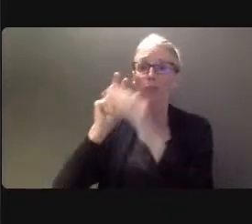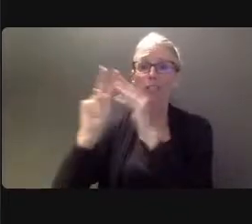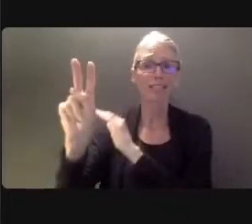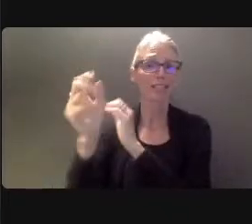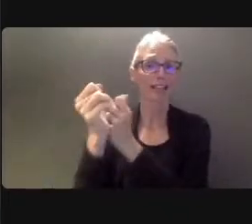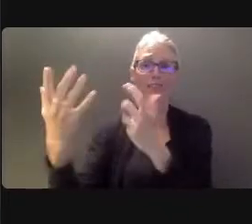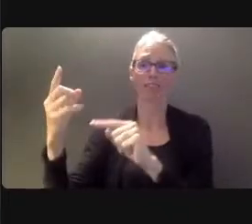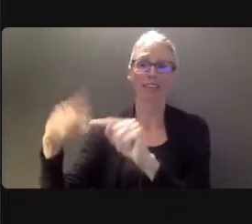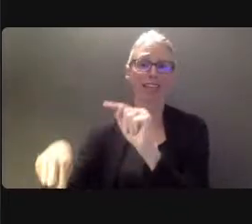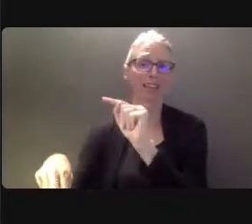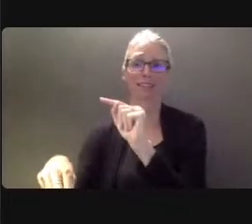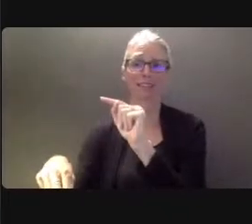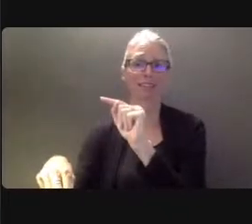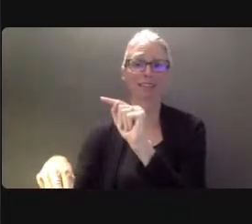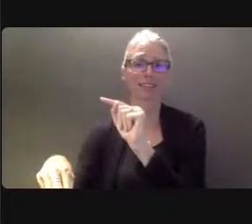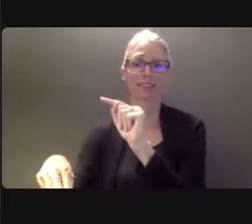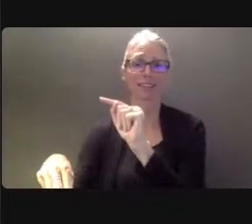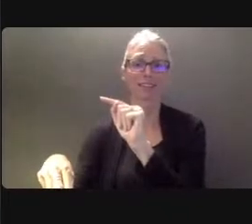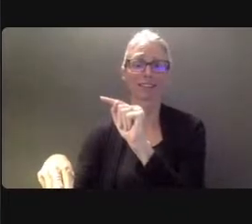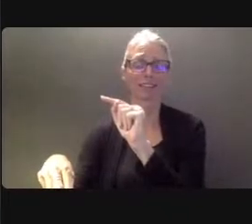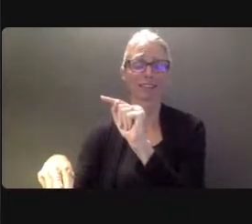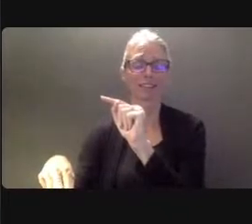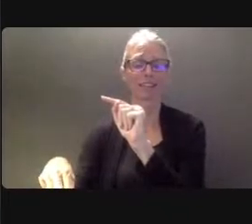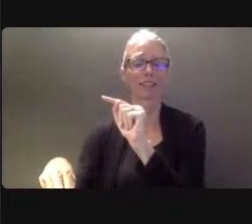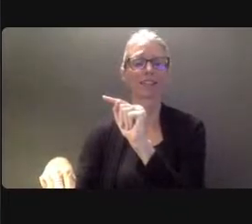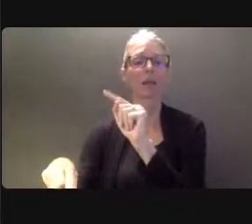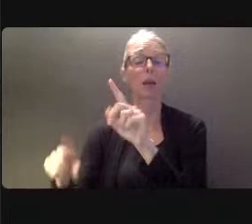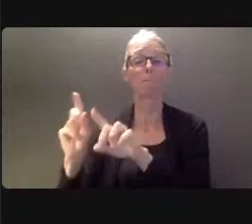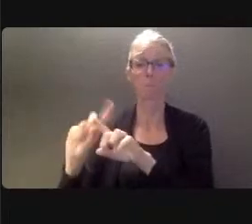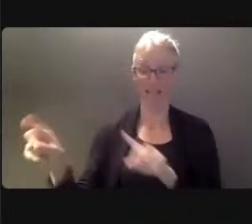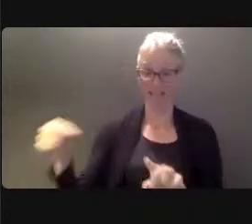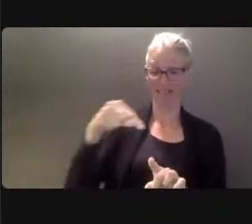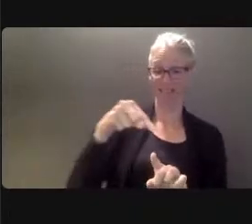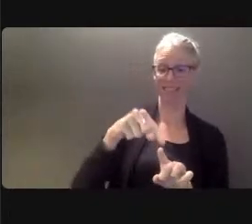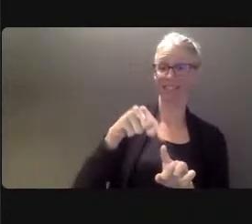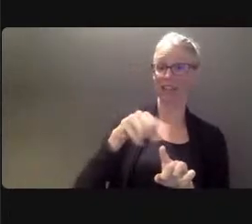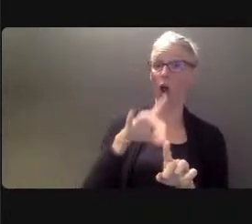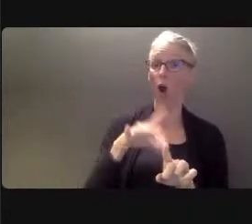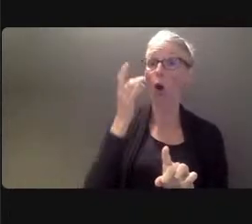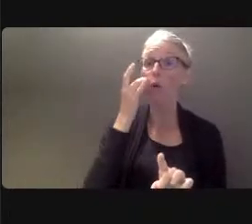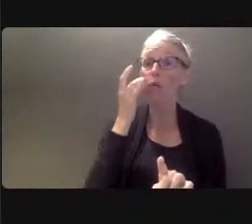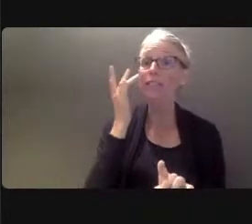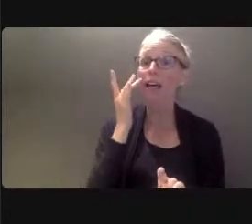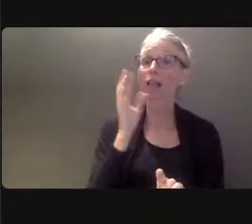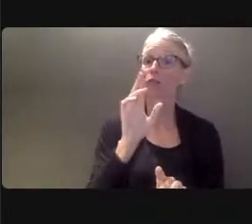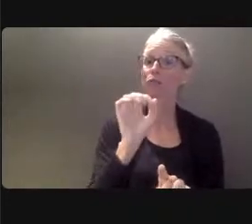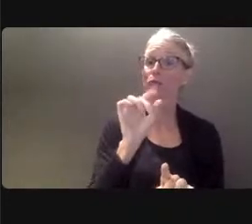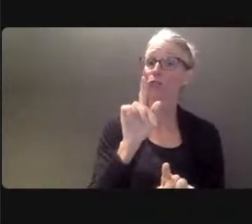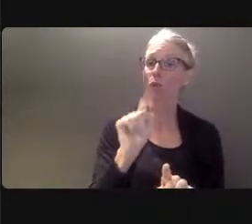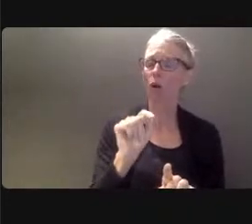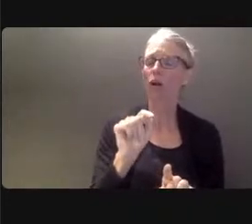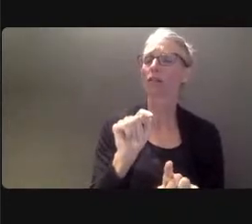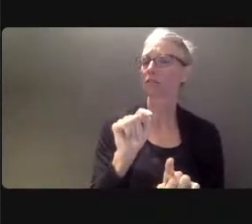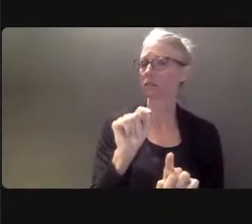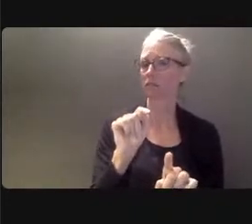the unpredictability of nature, it really felt like my needs were taken into consideration from